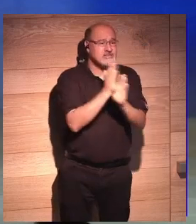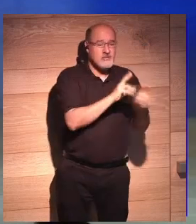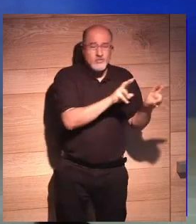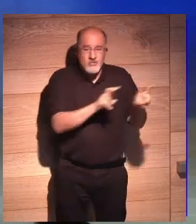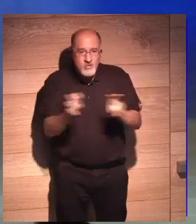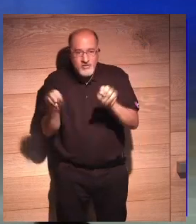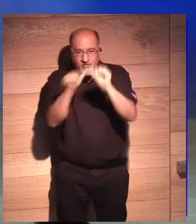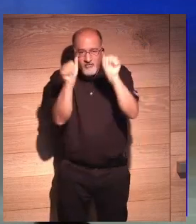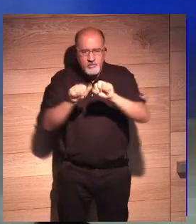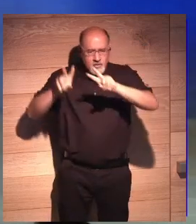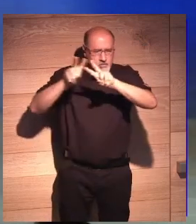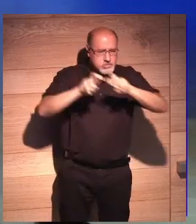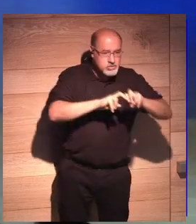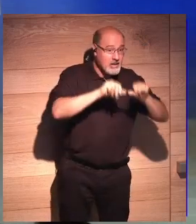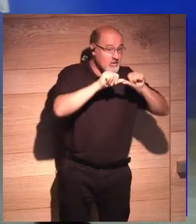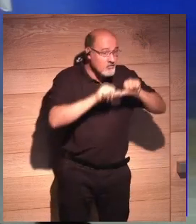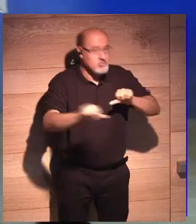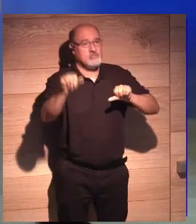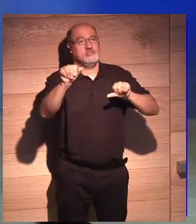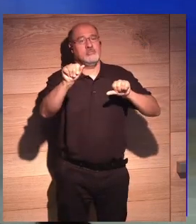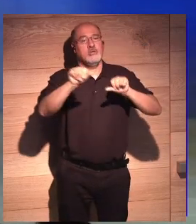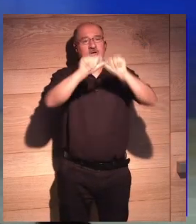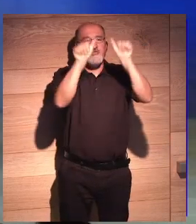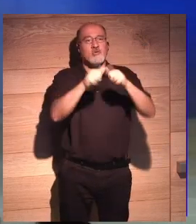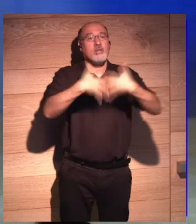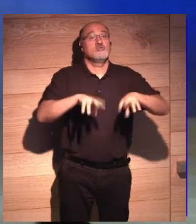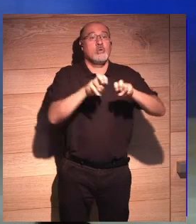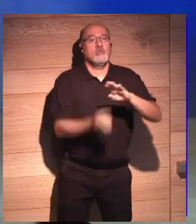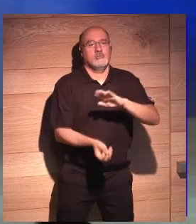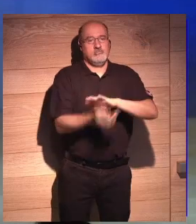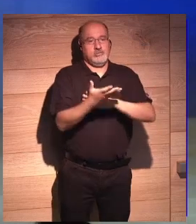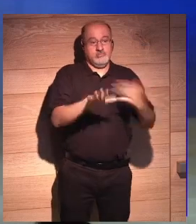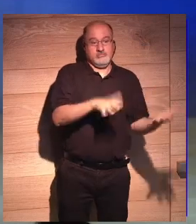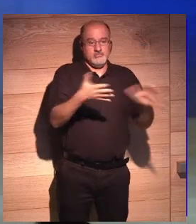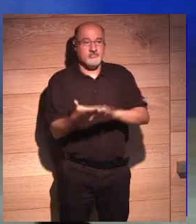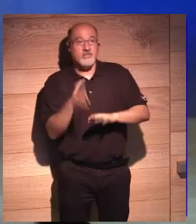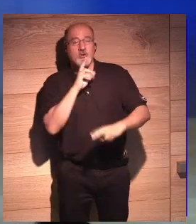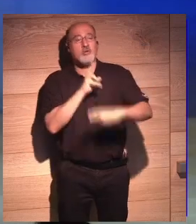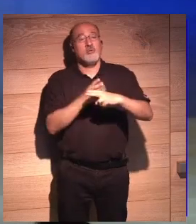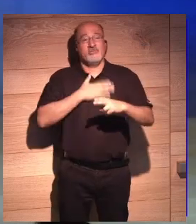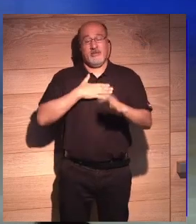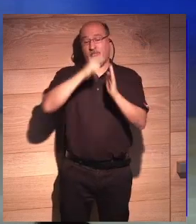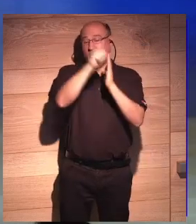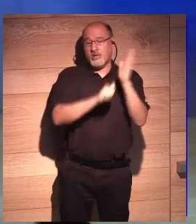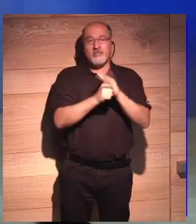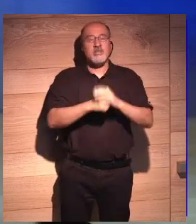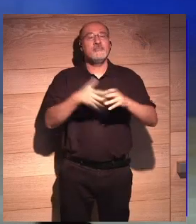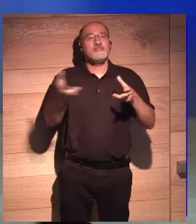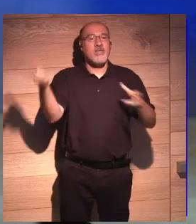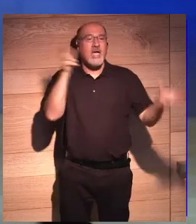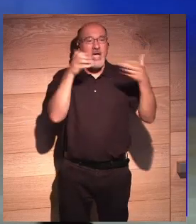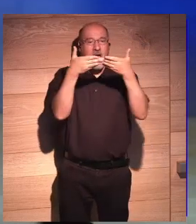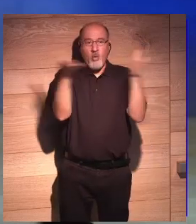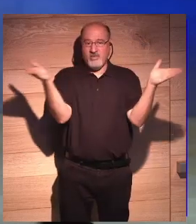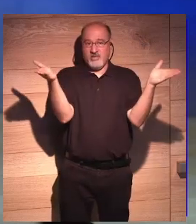industry. There's one program which I'll mention, which is called Audiences of the Future. And I think it's interesting because it's probably the